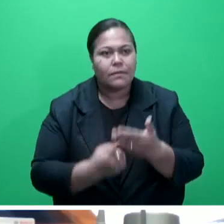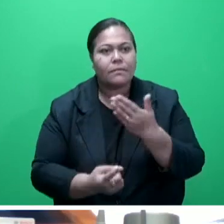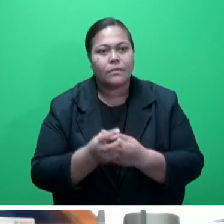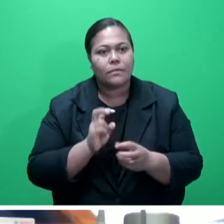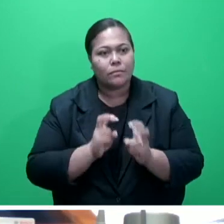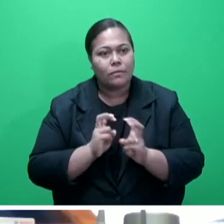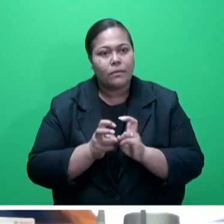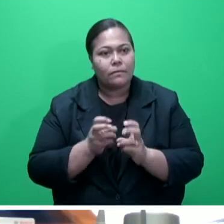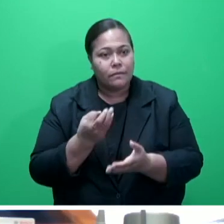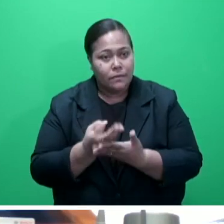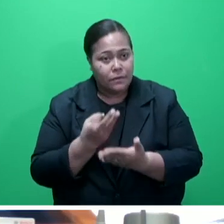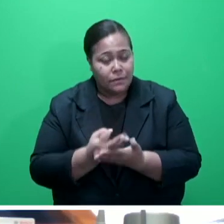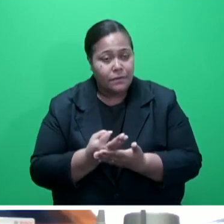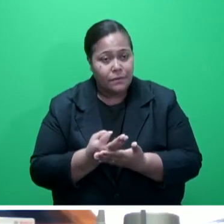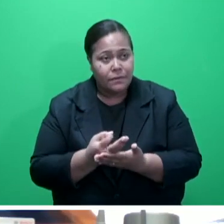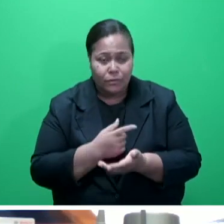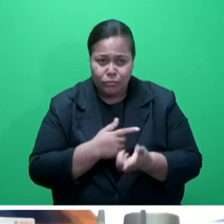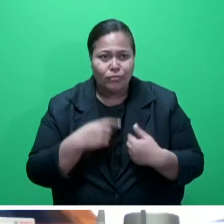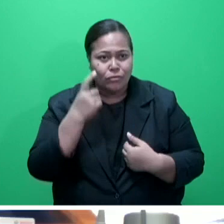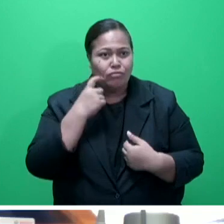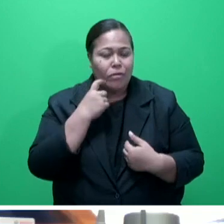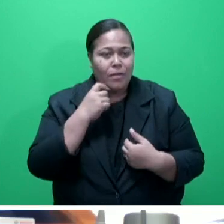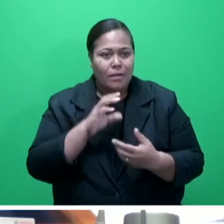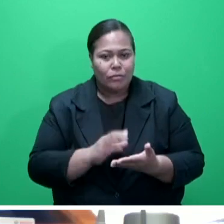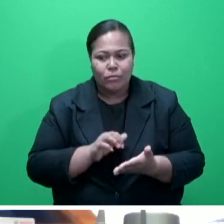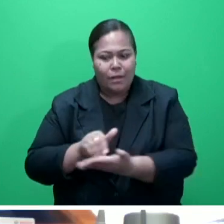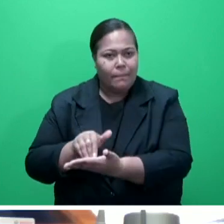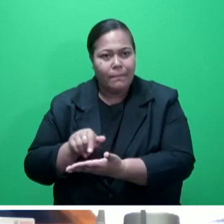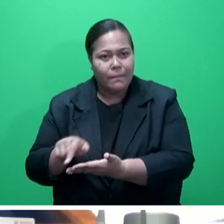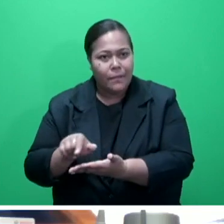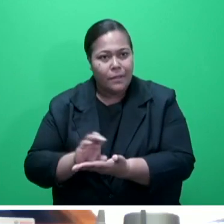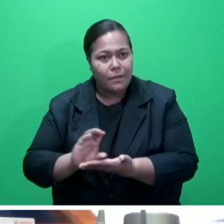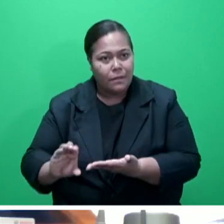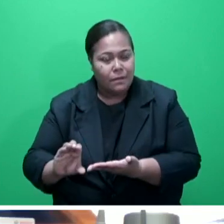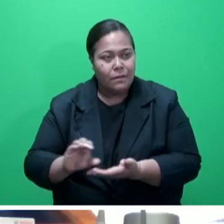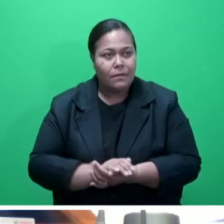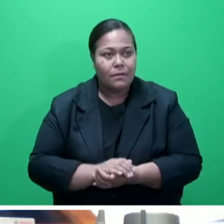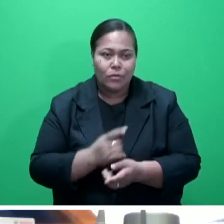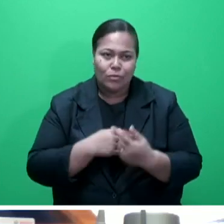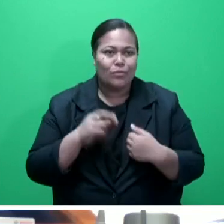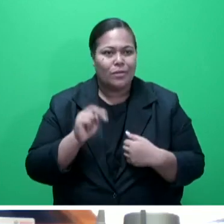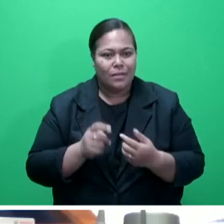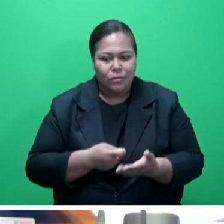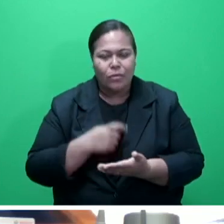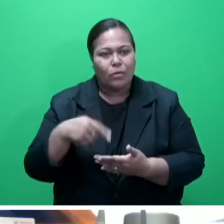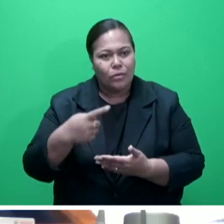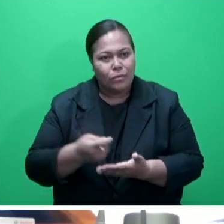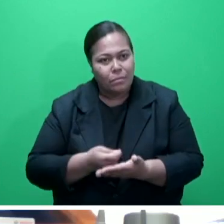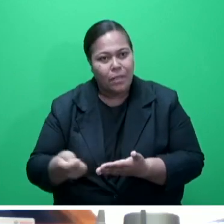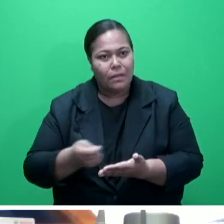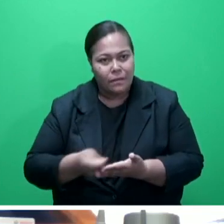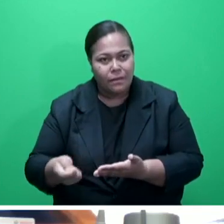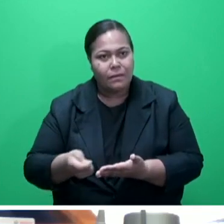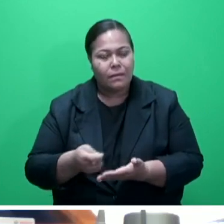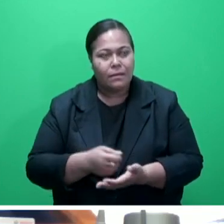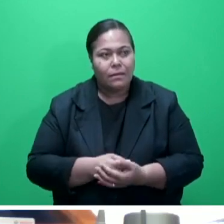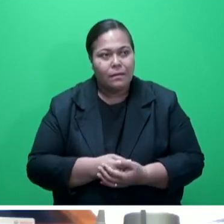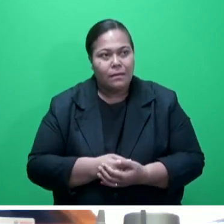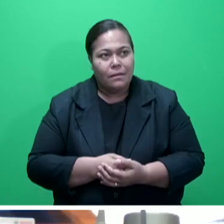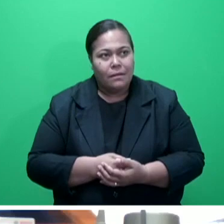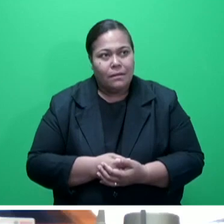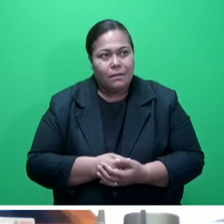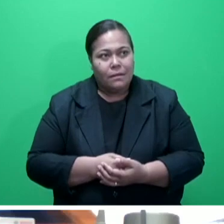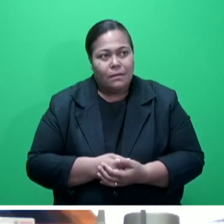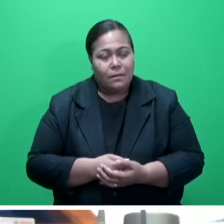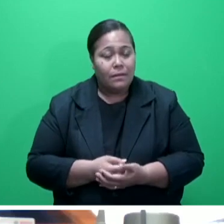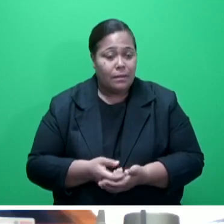but also to be able to have the means to be able to pay that on a sustained basis. And of course, as mentioned earlier on, that a